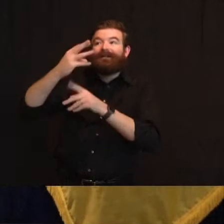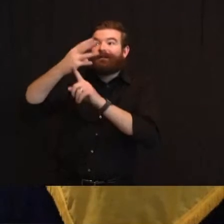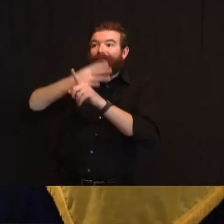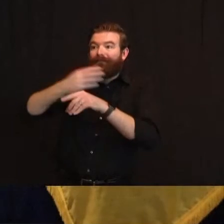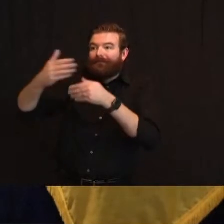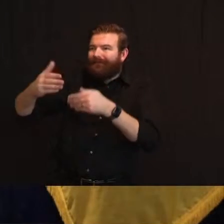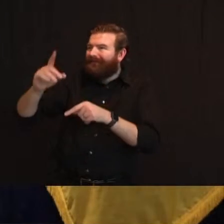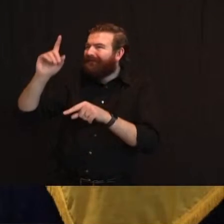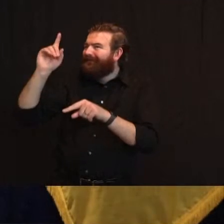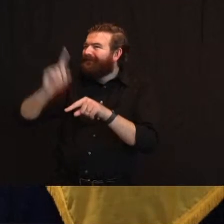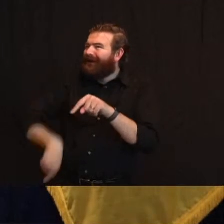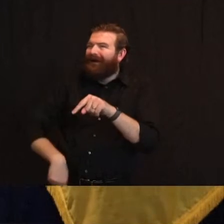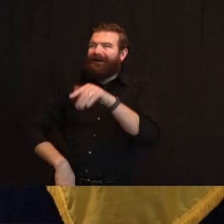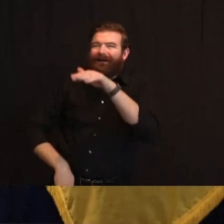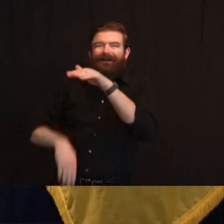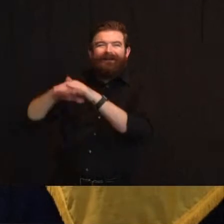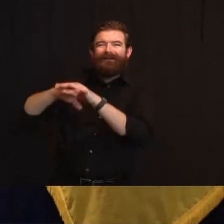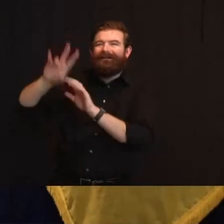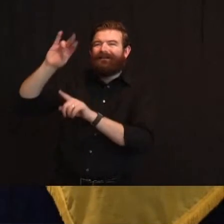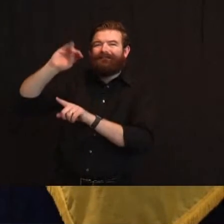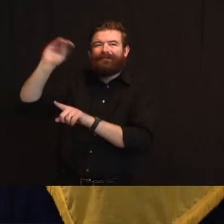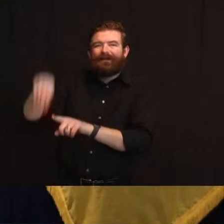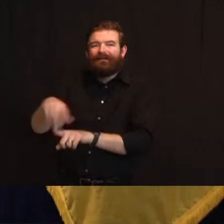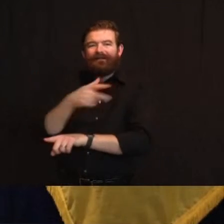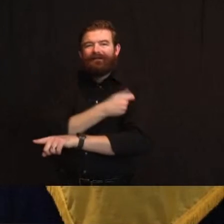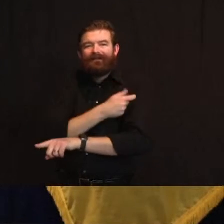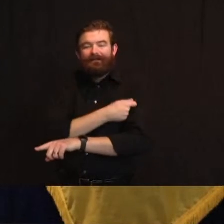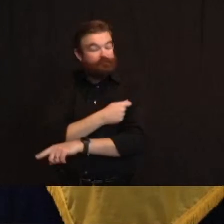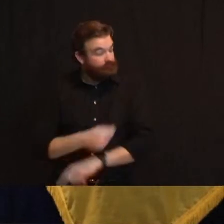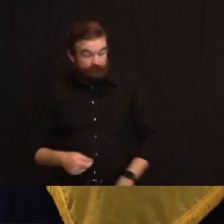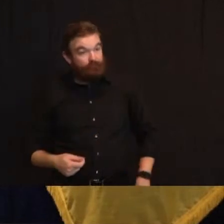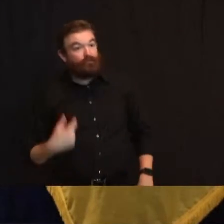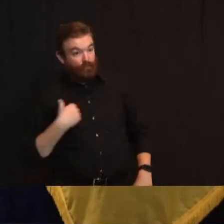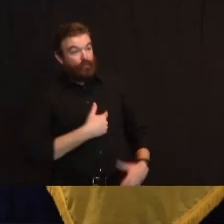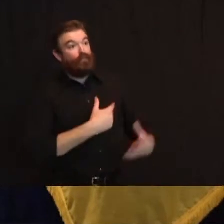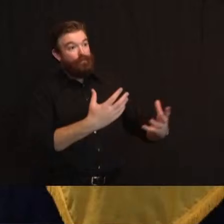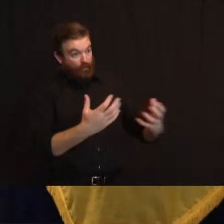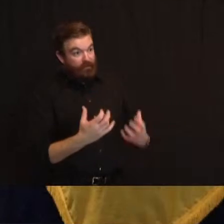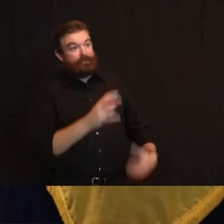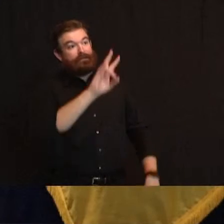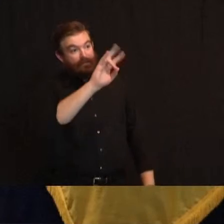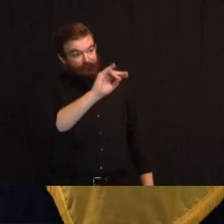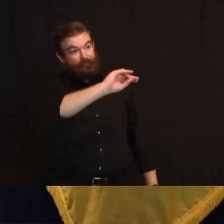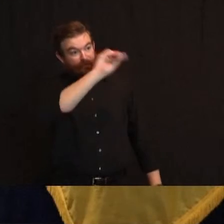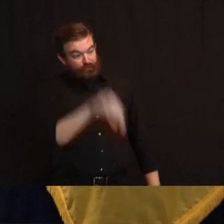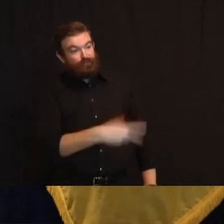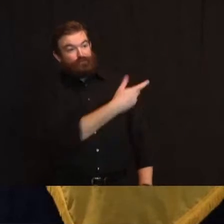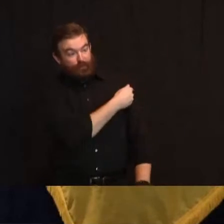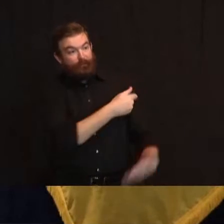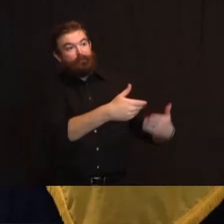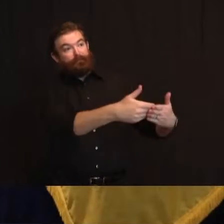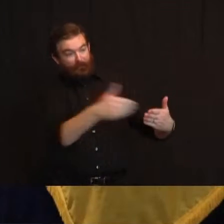early summer, just to clarify. We want 70% by the spring. There's just no other.